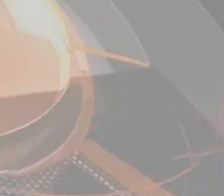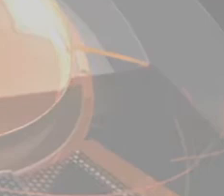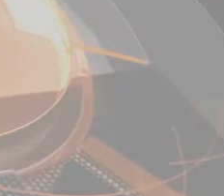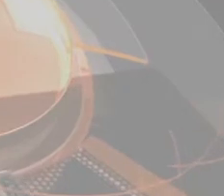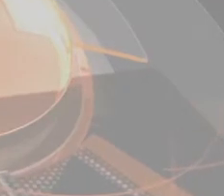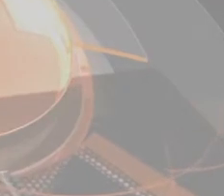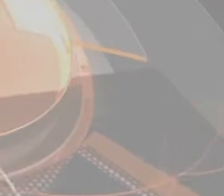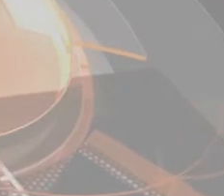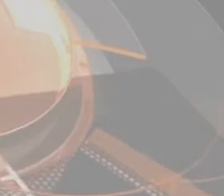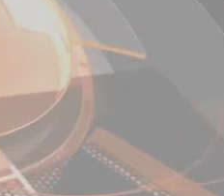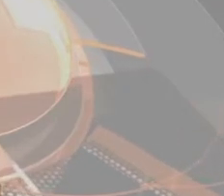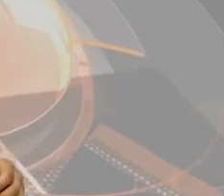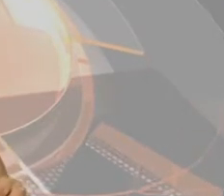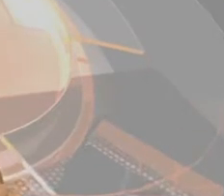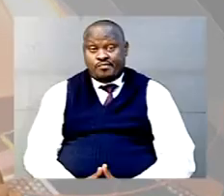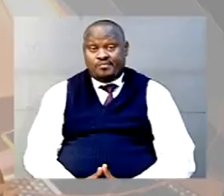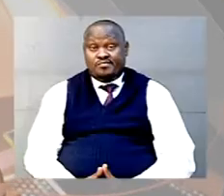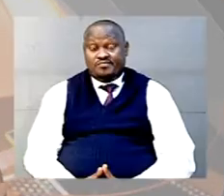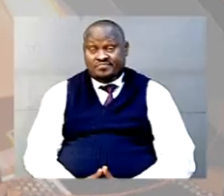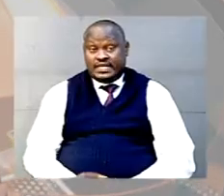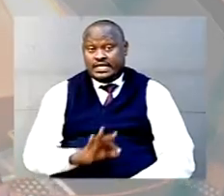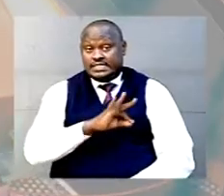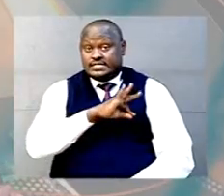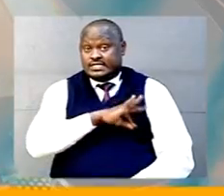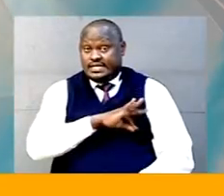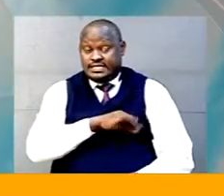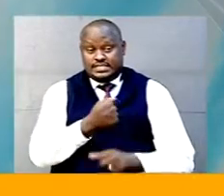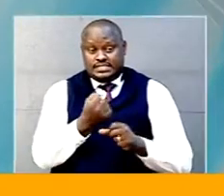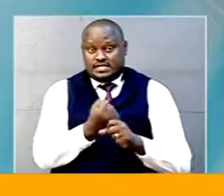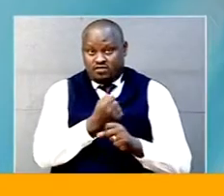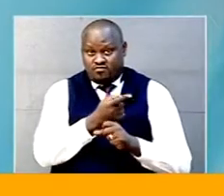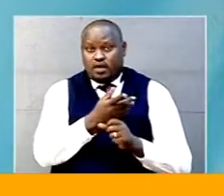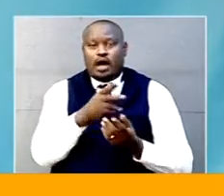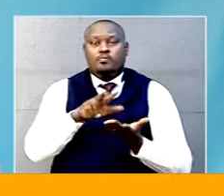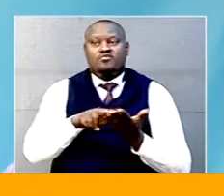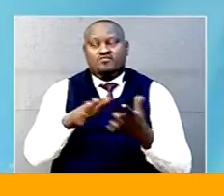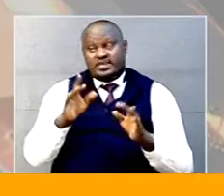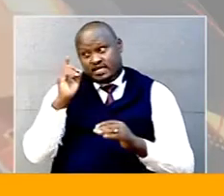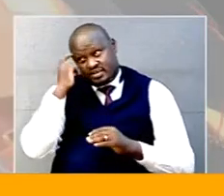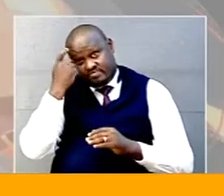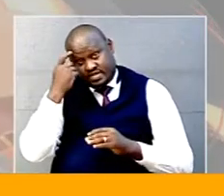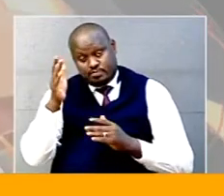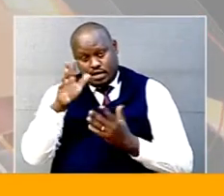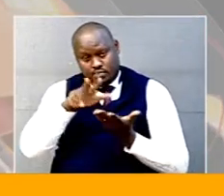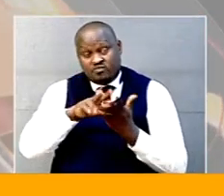A new salary structure for public servants has been approved by Cabinet and will be effected